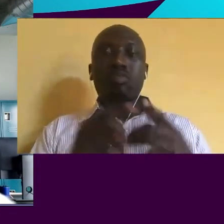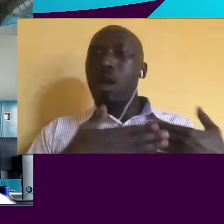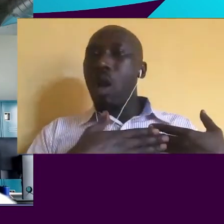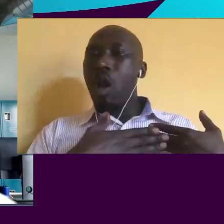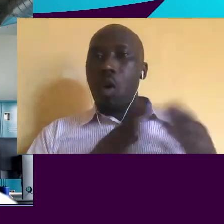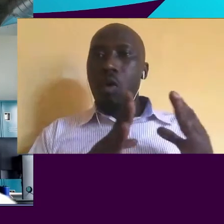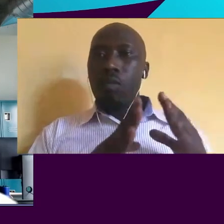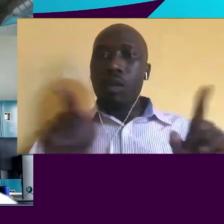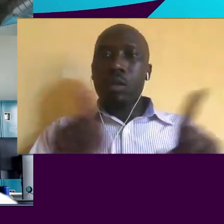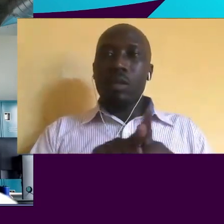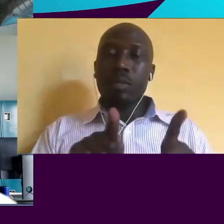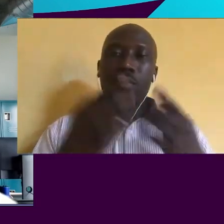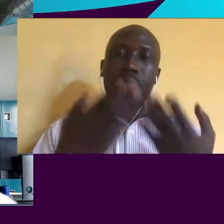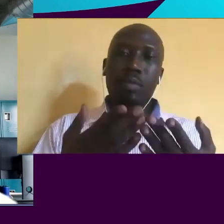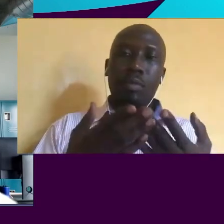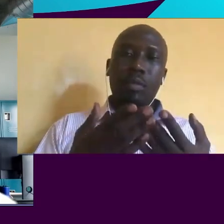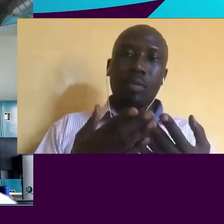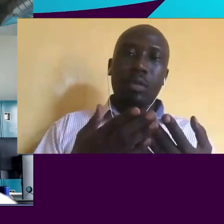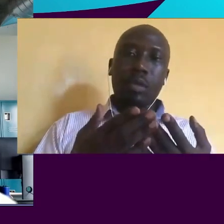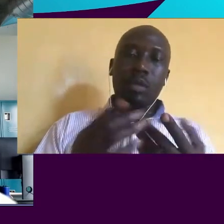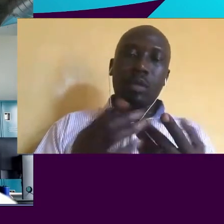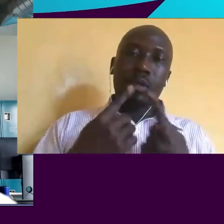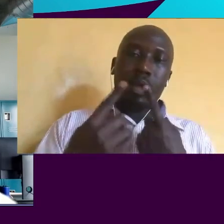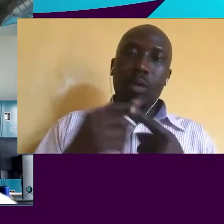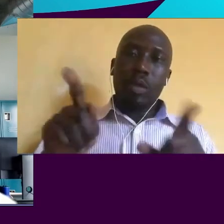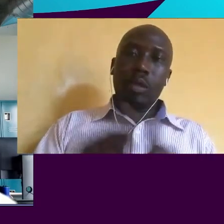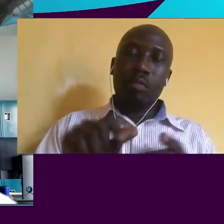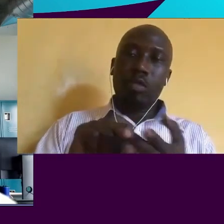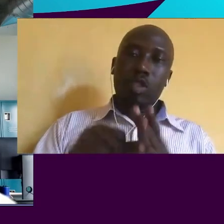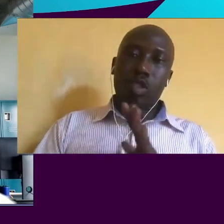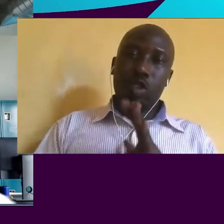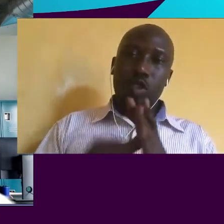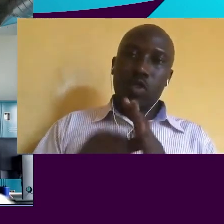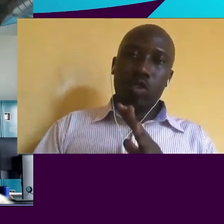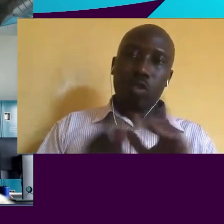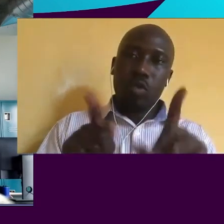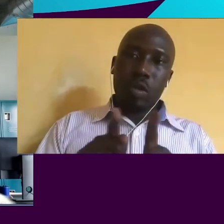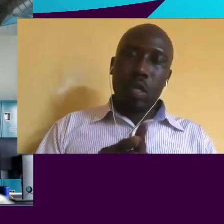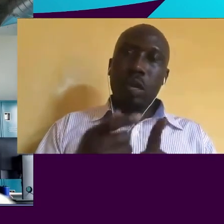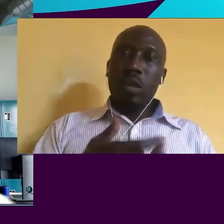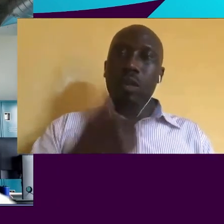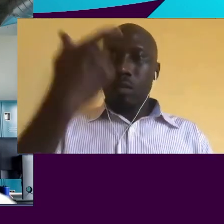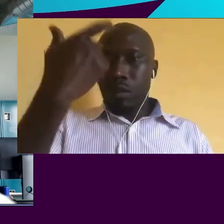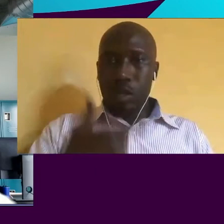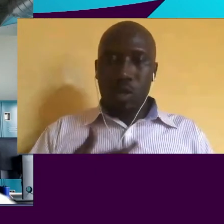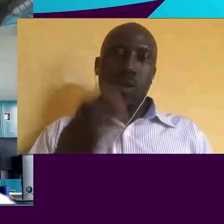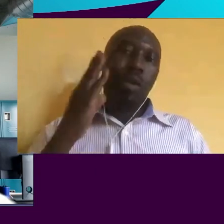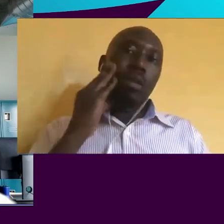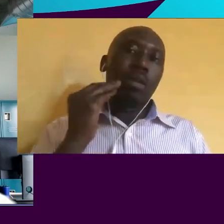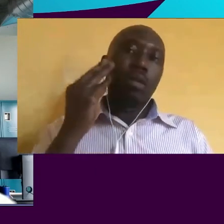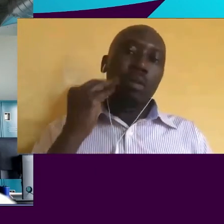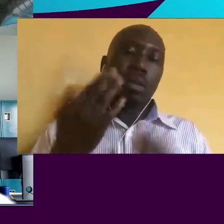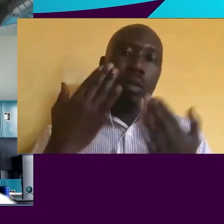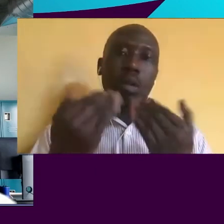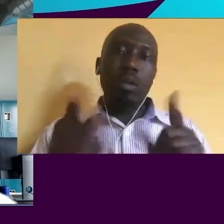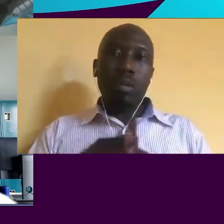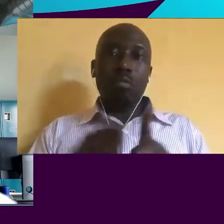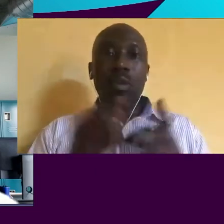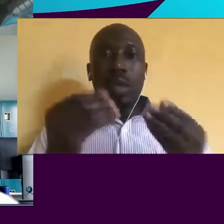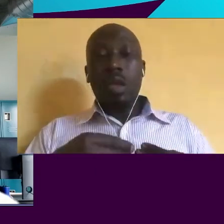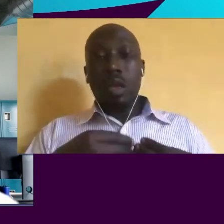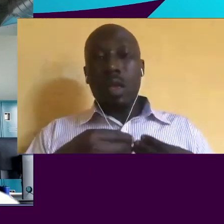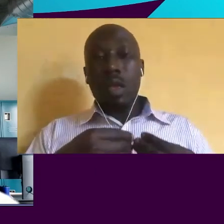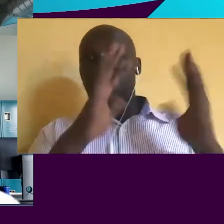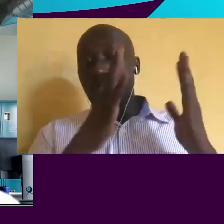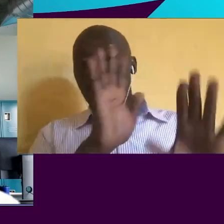to be forthright and upfront about your own personal experiences. So credit to you on that. So I